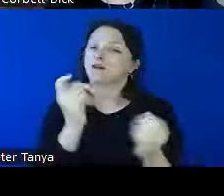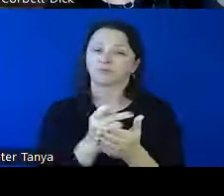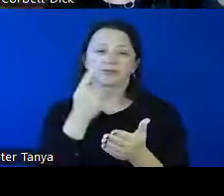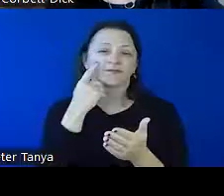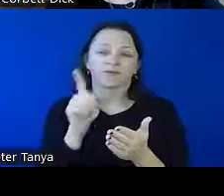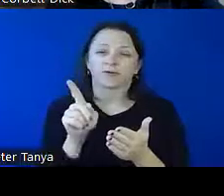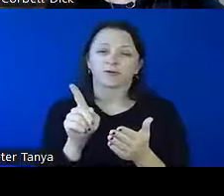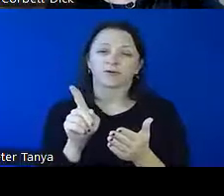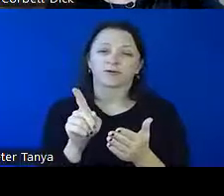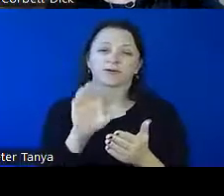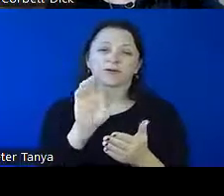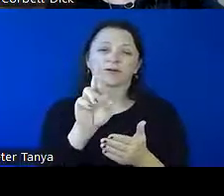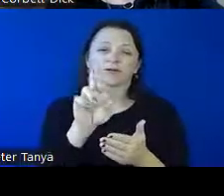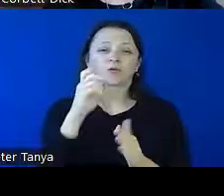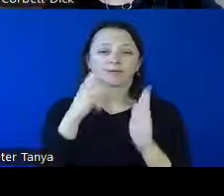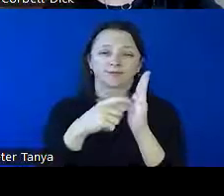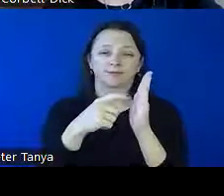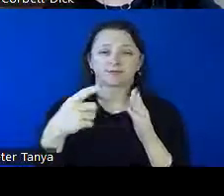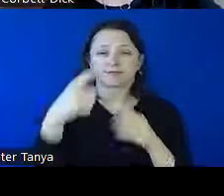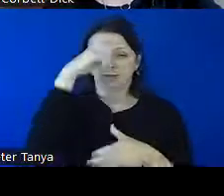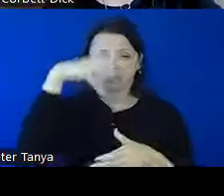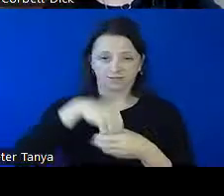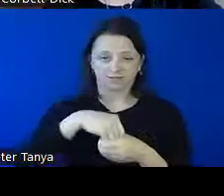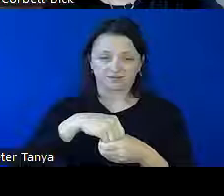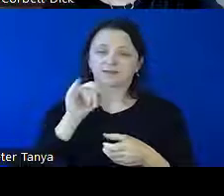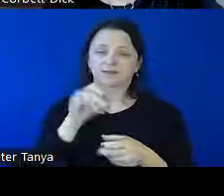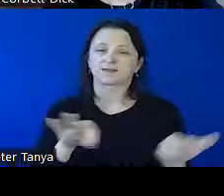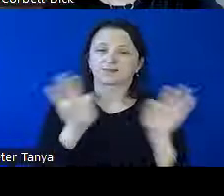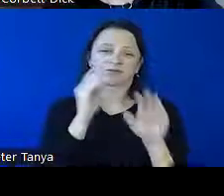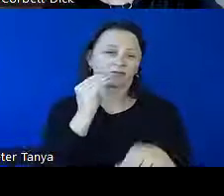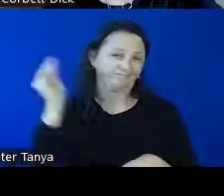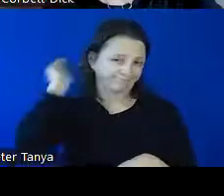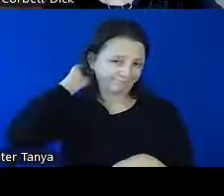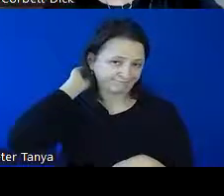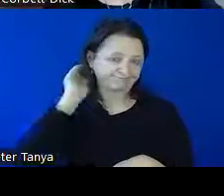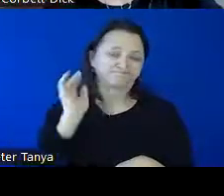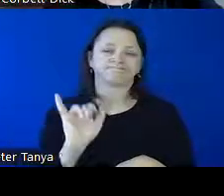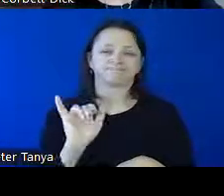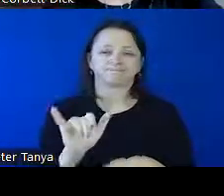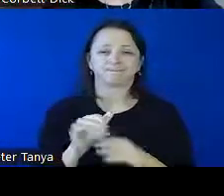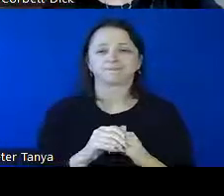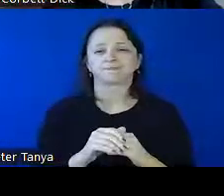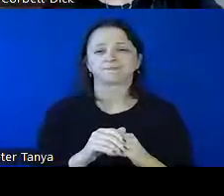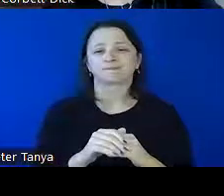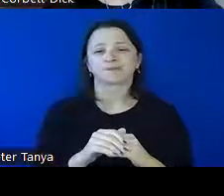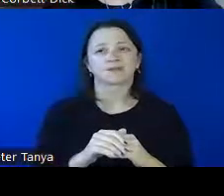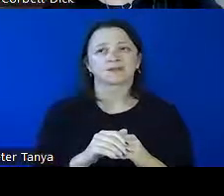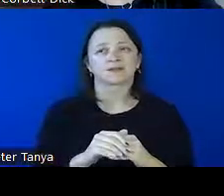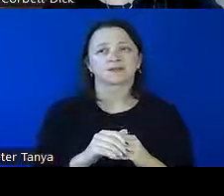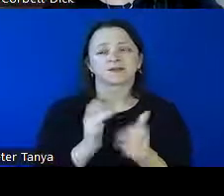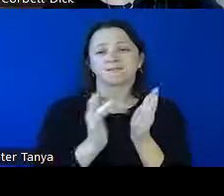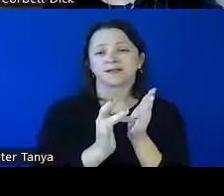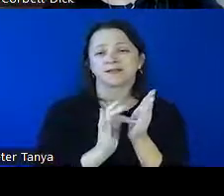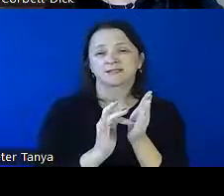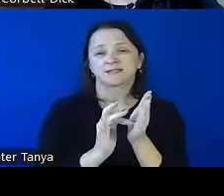the core symptoms of autism, so that's important to keep in mind. There are rarely medicines that are used as